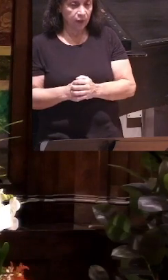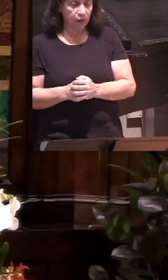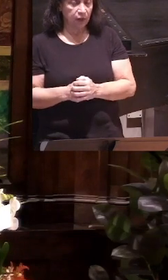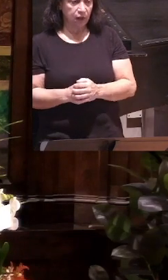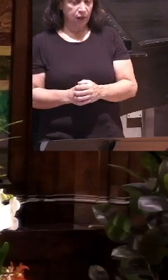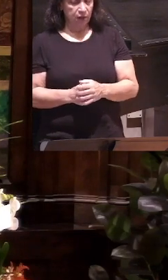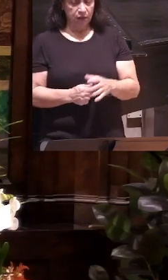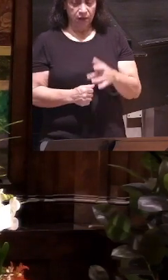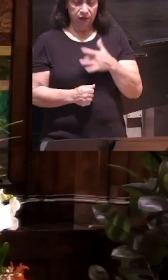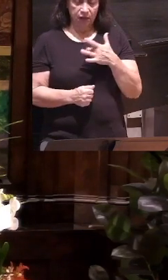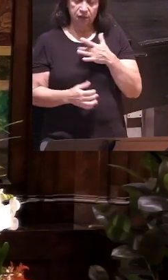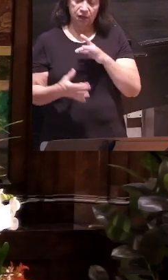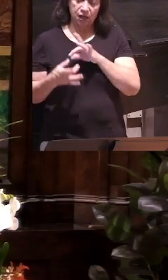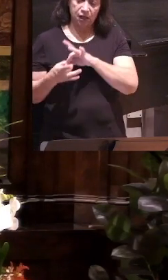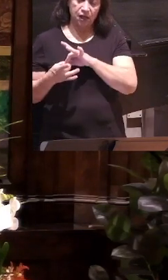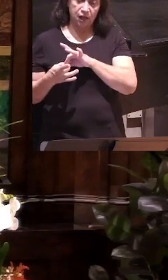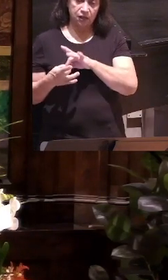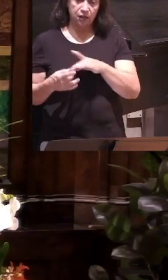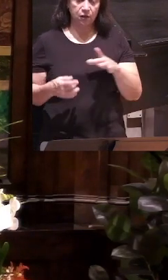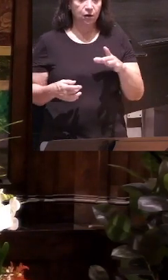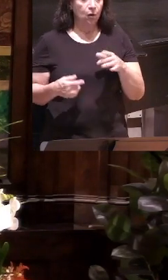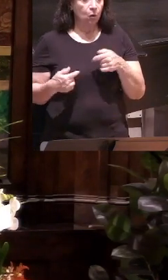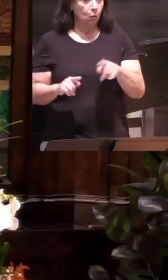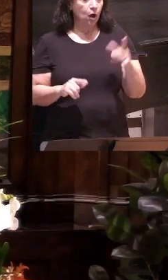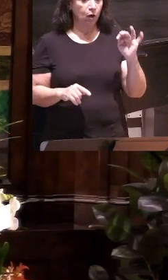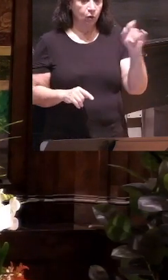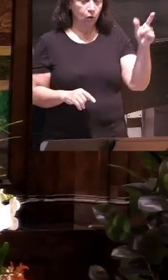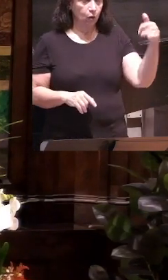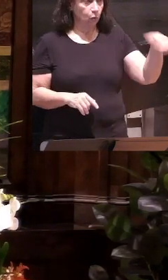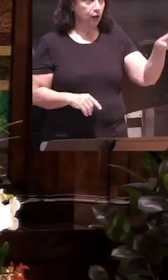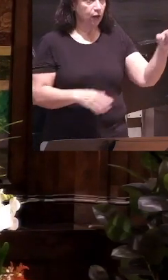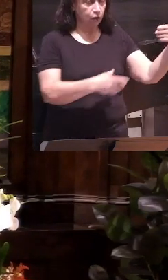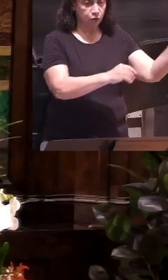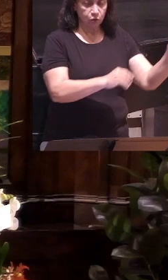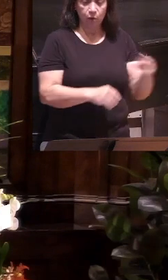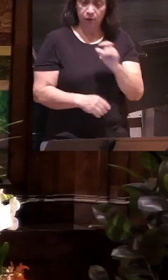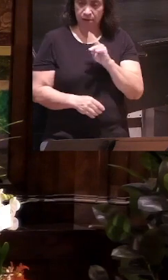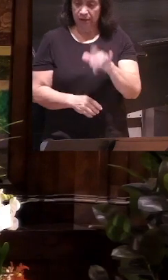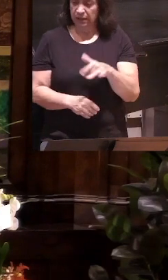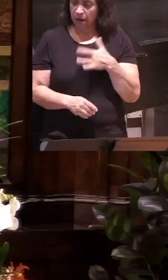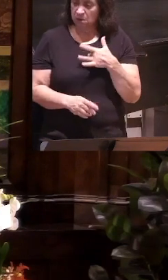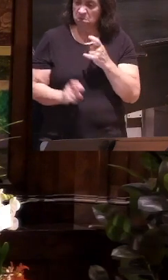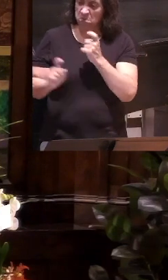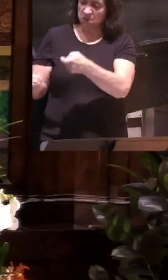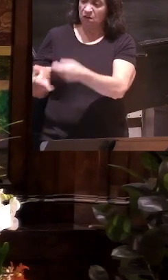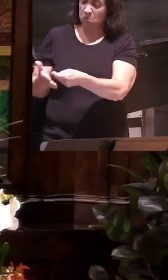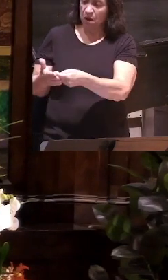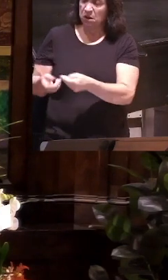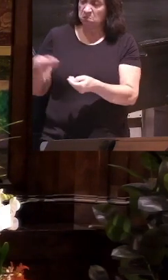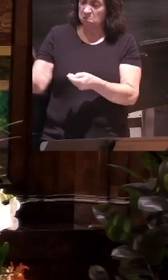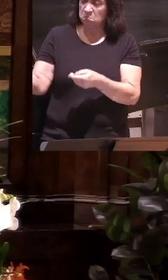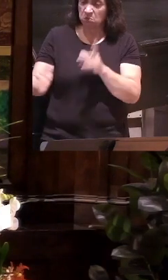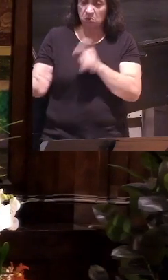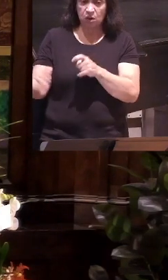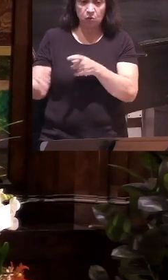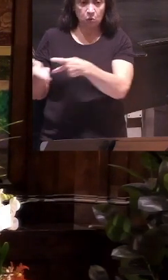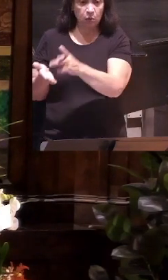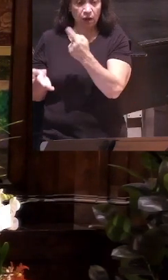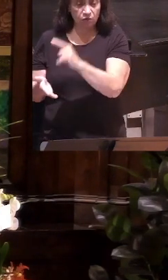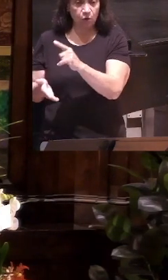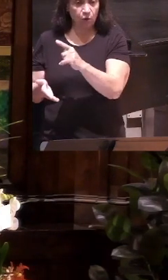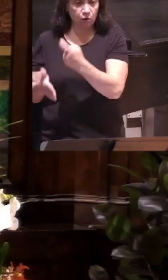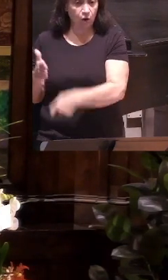Sensing a connection while Earl was in the store, Tammy gave the woman the cash needed to cover